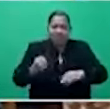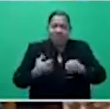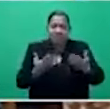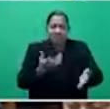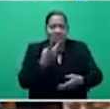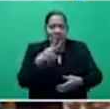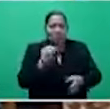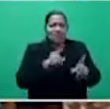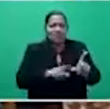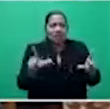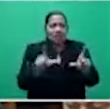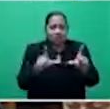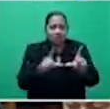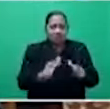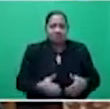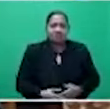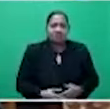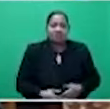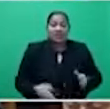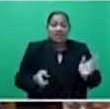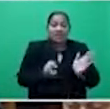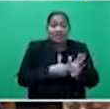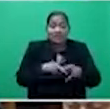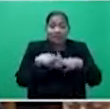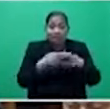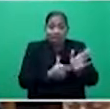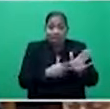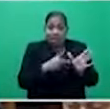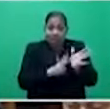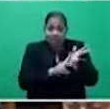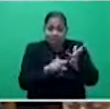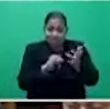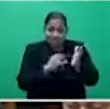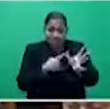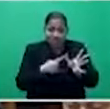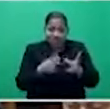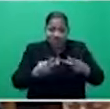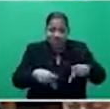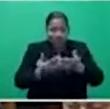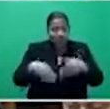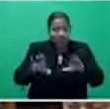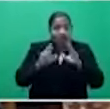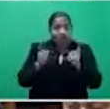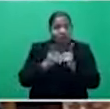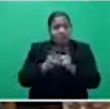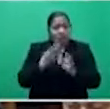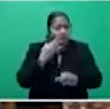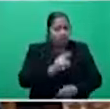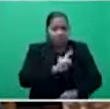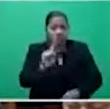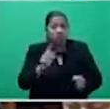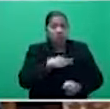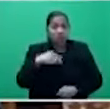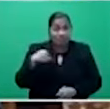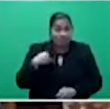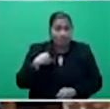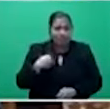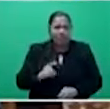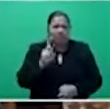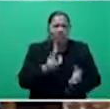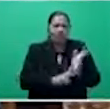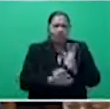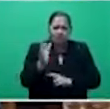At the Nandro and Novosa Provincial Council meeting, when I went with the Honourable Prime Minister, and other ministers were there too, one of the villagers, I forget his